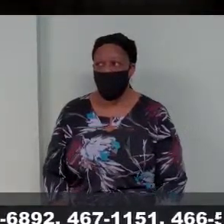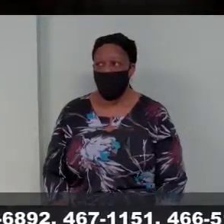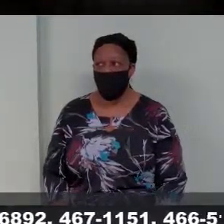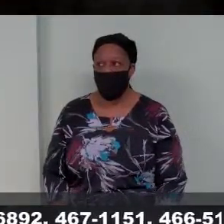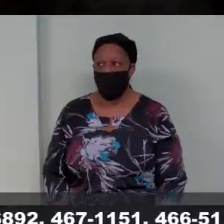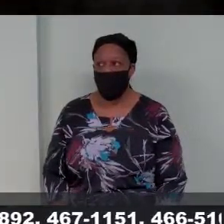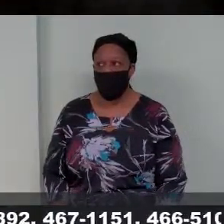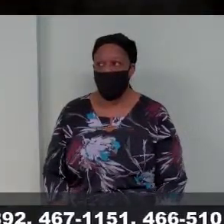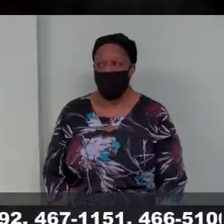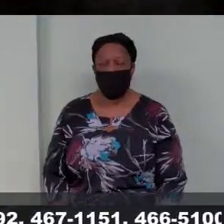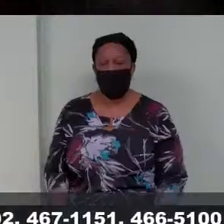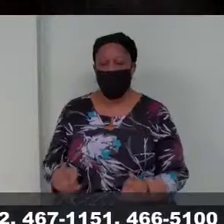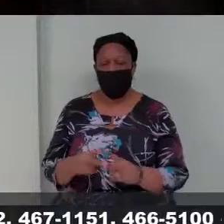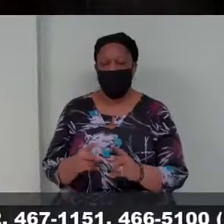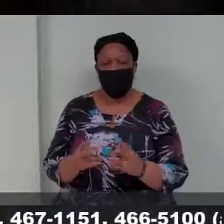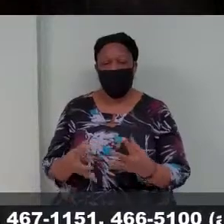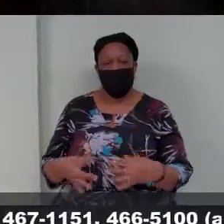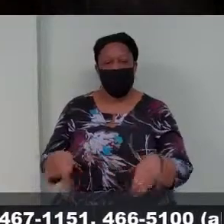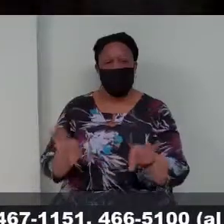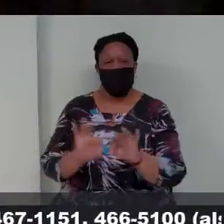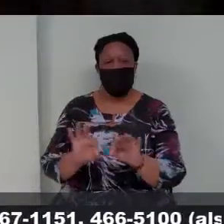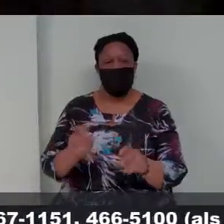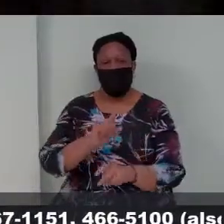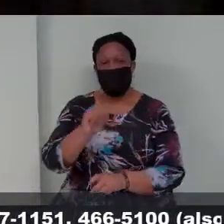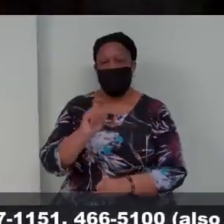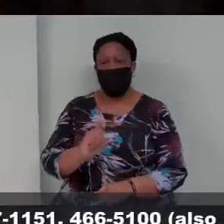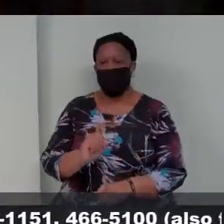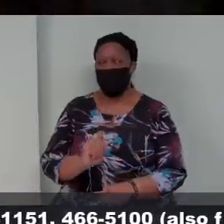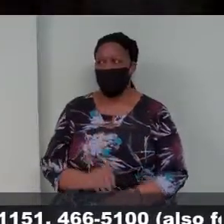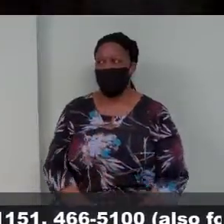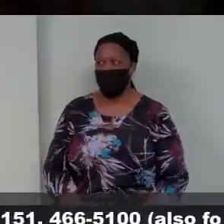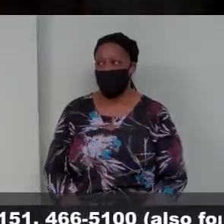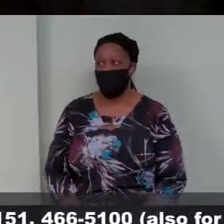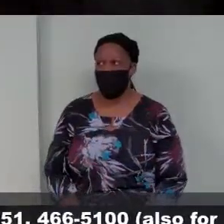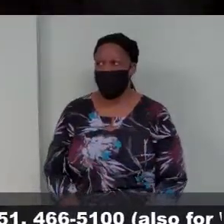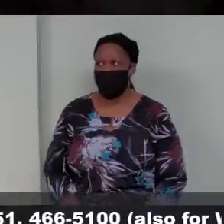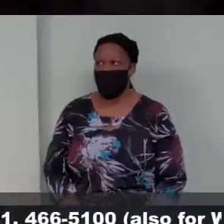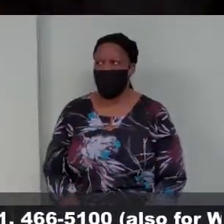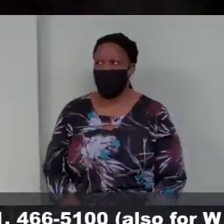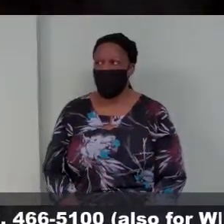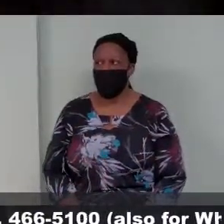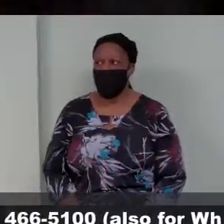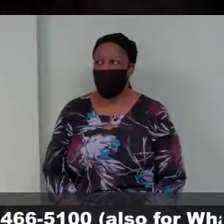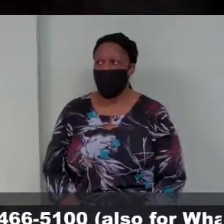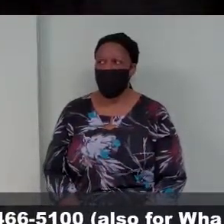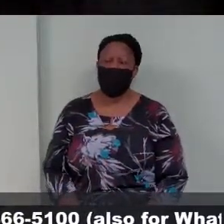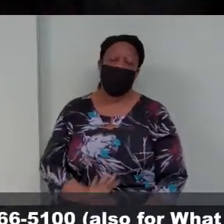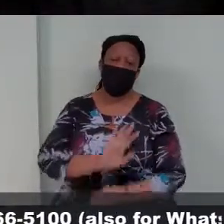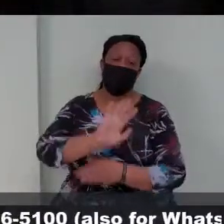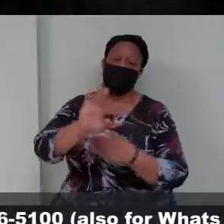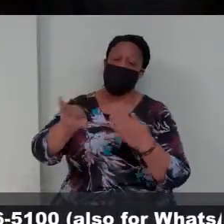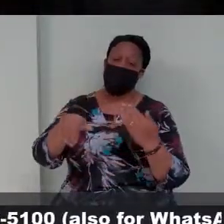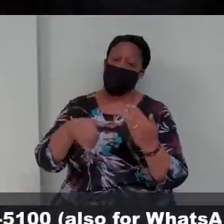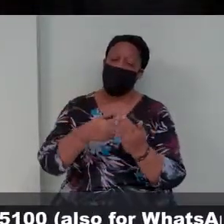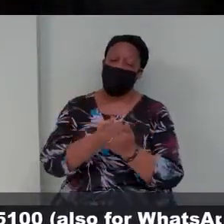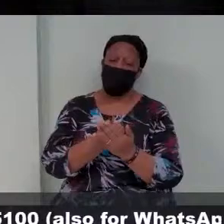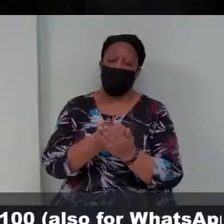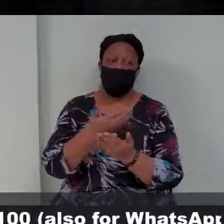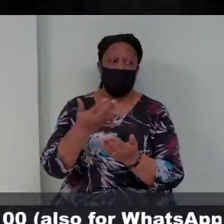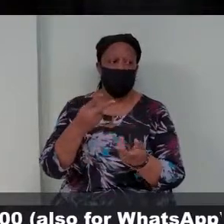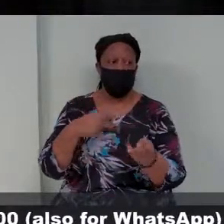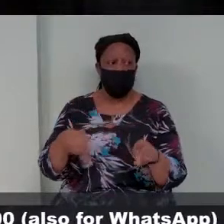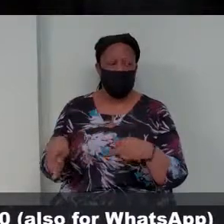That's a very important question, Mr. Williams. We know the regulation says that all social activities